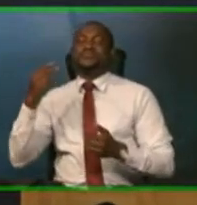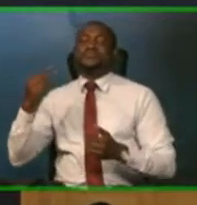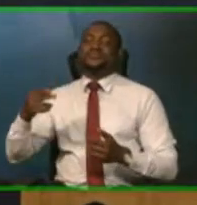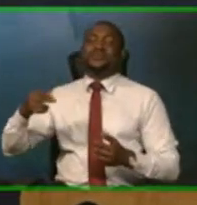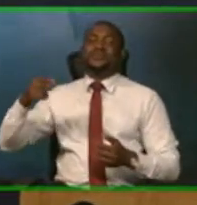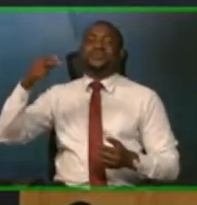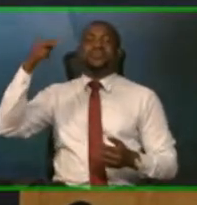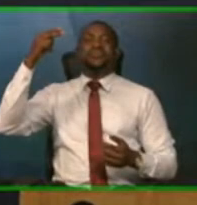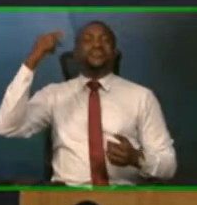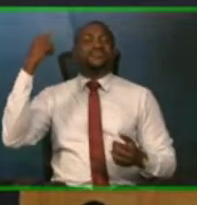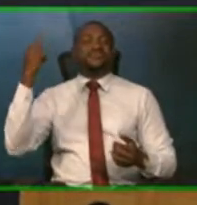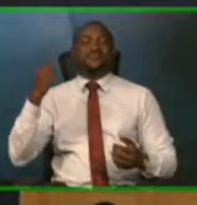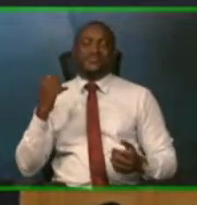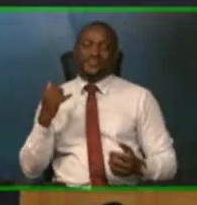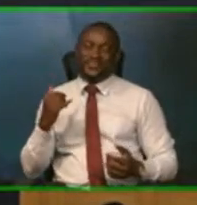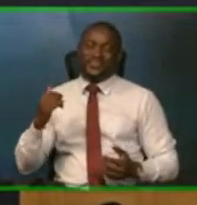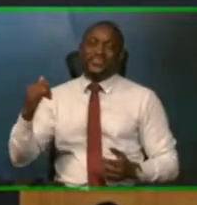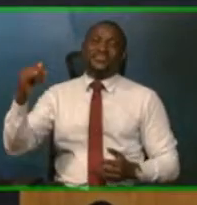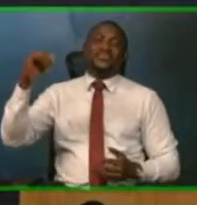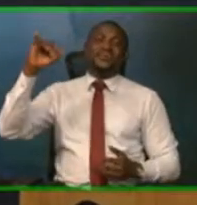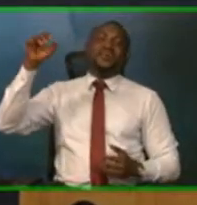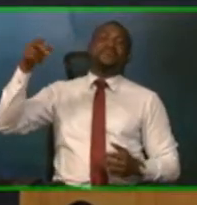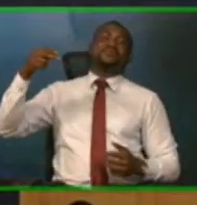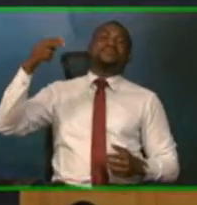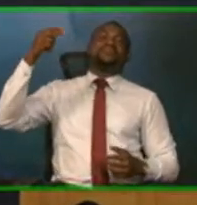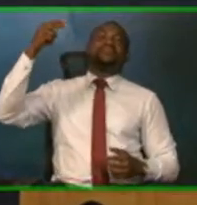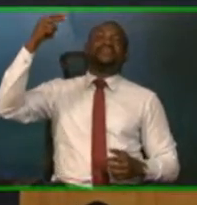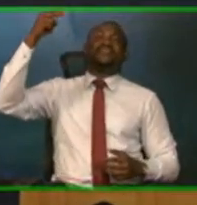Forever Yahweh.